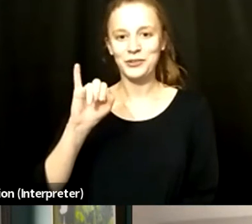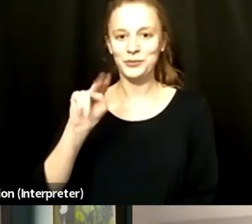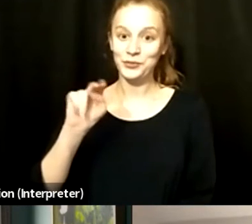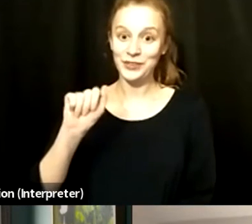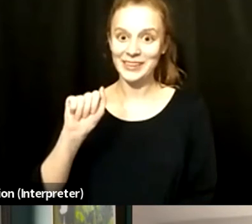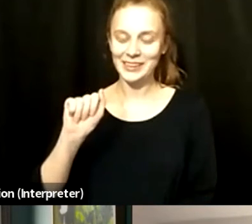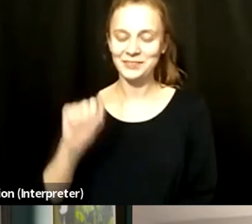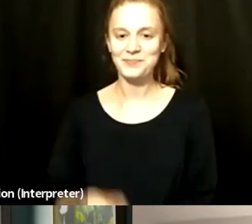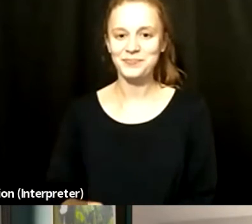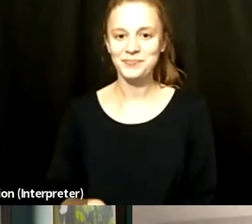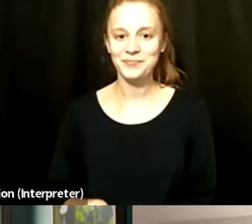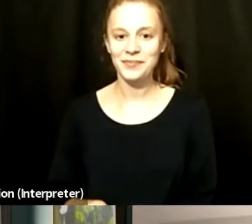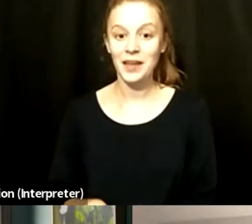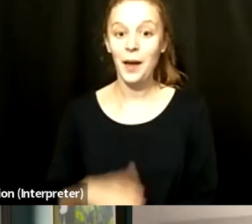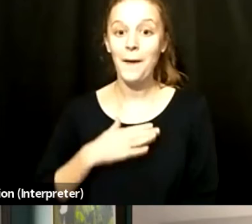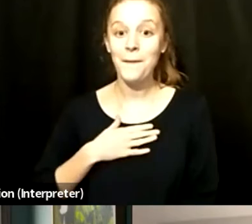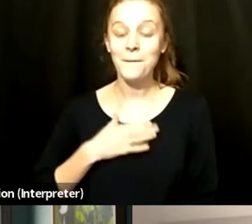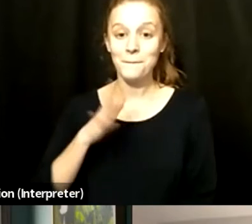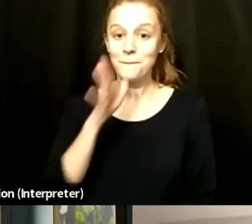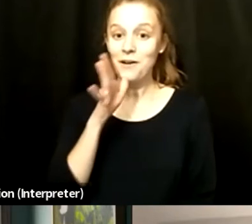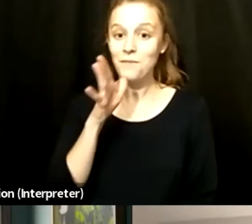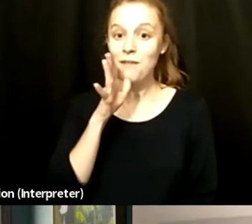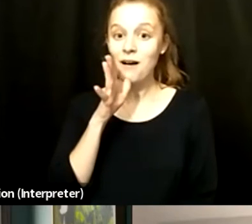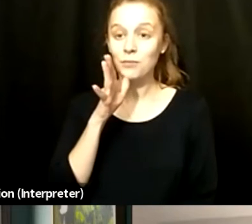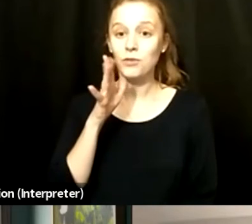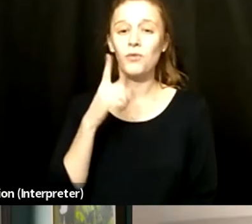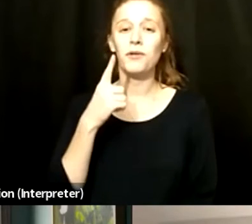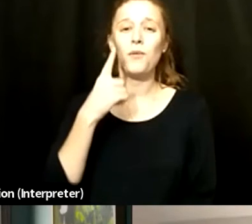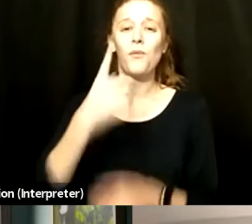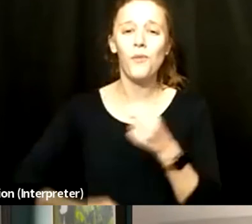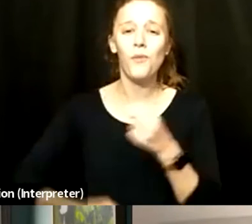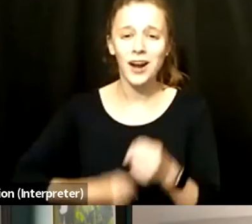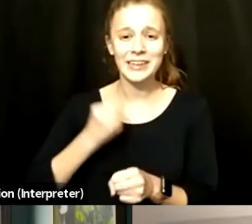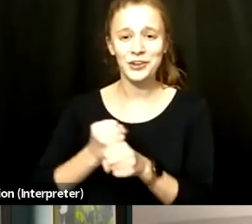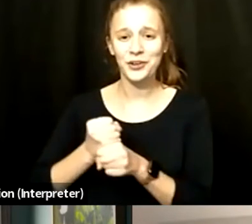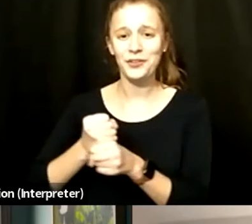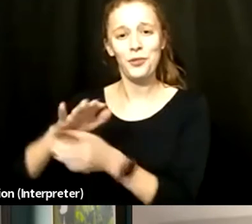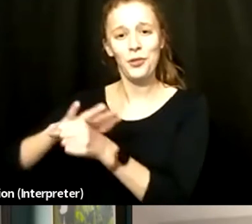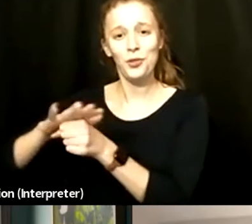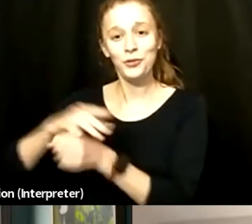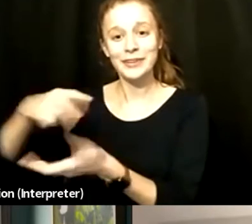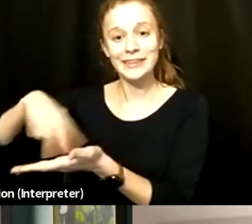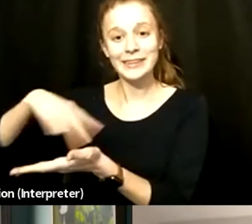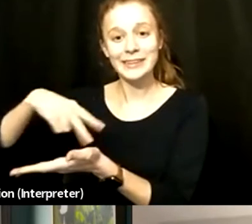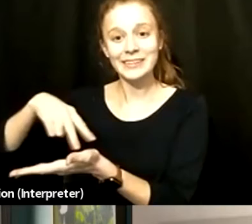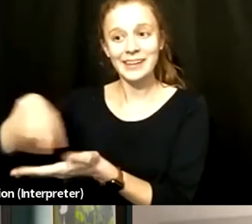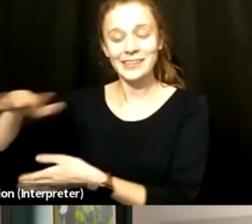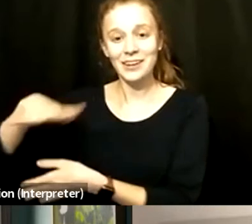all, my mom spent a year pestering our local dance studio into doing a dance for disabled